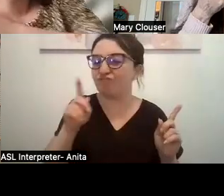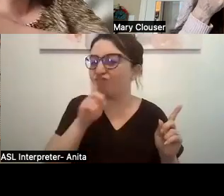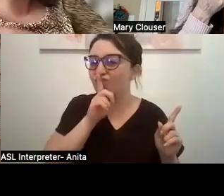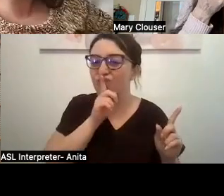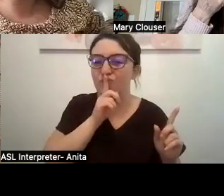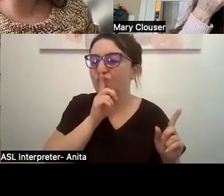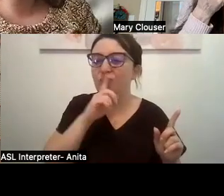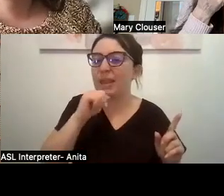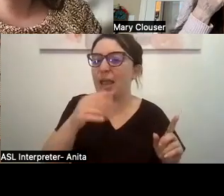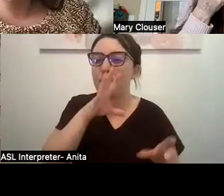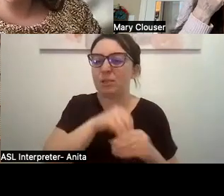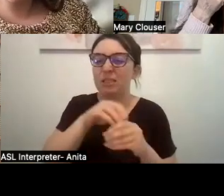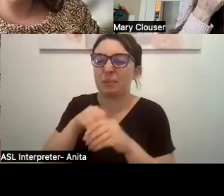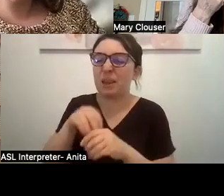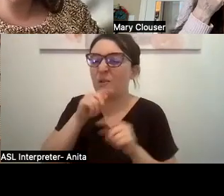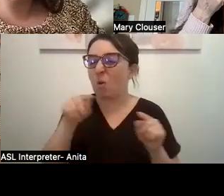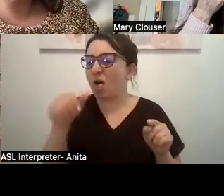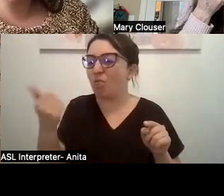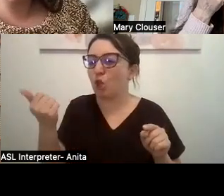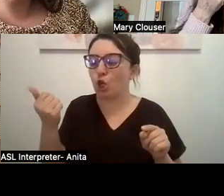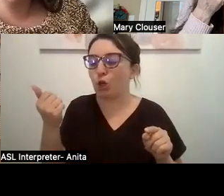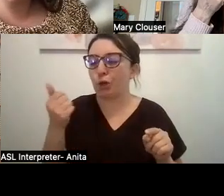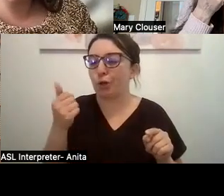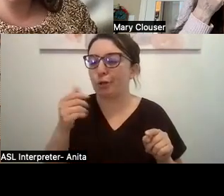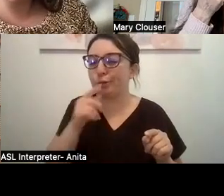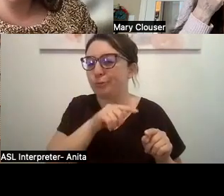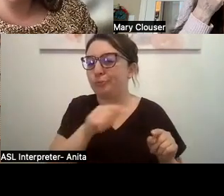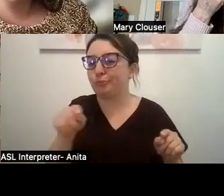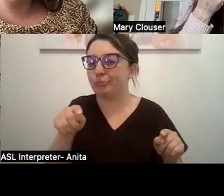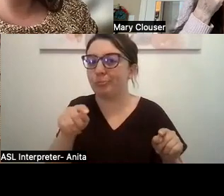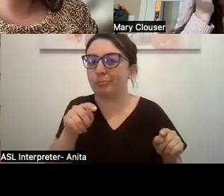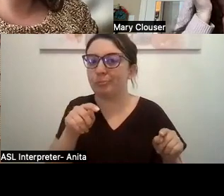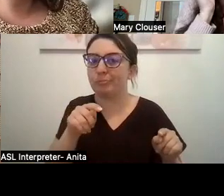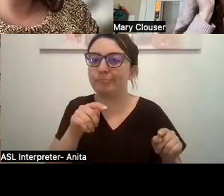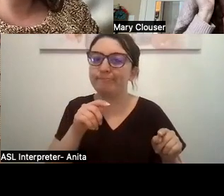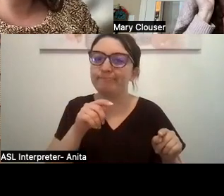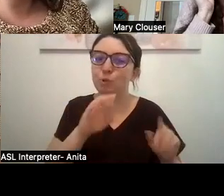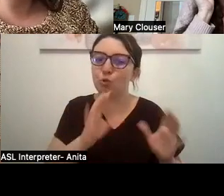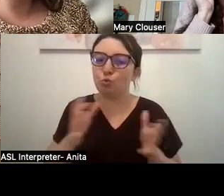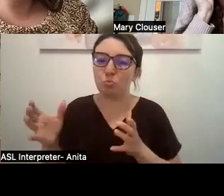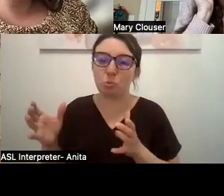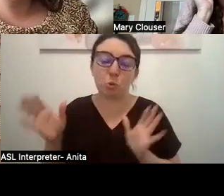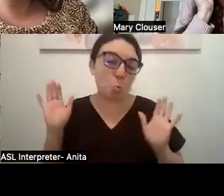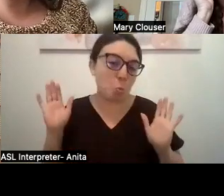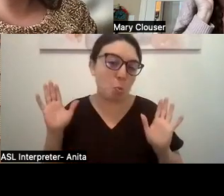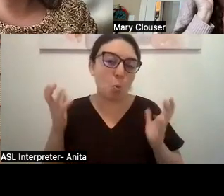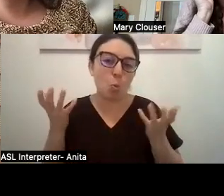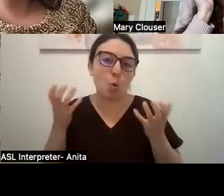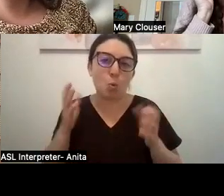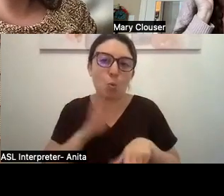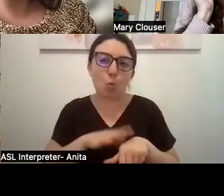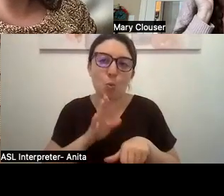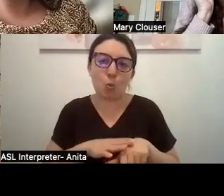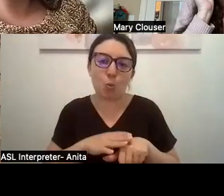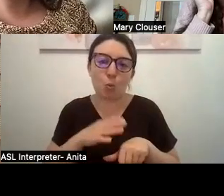participate in a lot of those sites. And so there's a lot of information that is not coming from us. So I just want to warn people